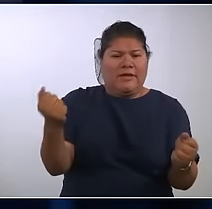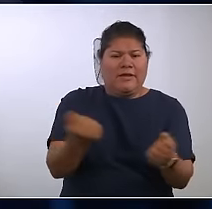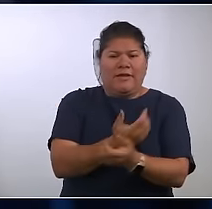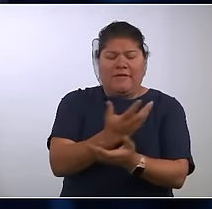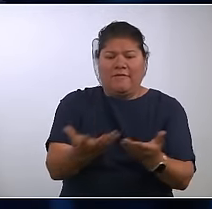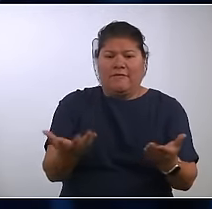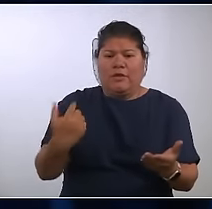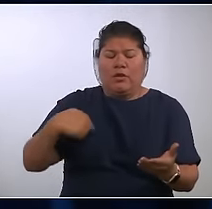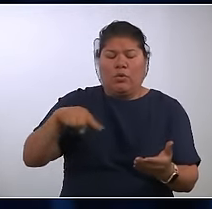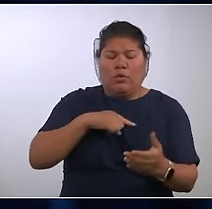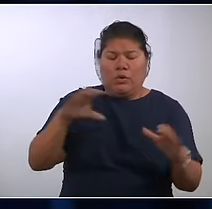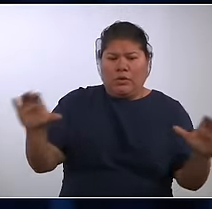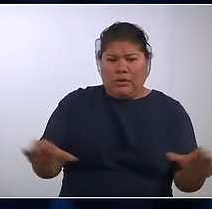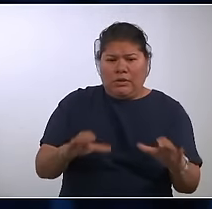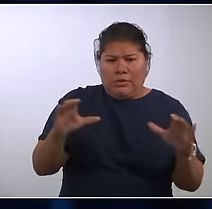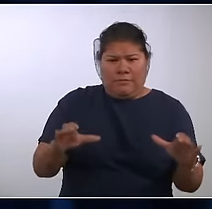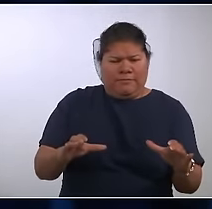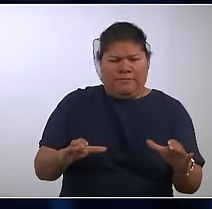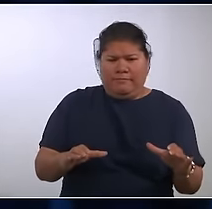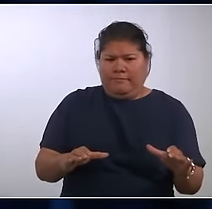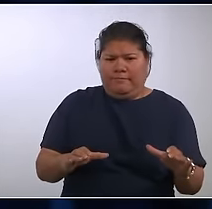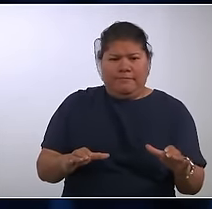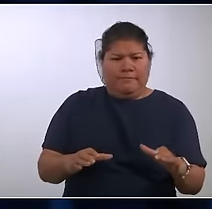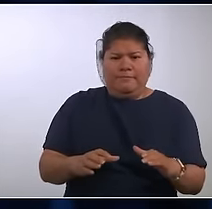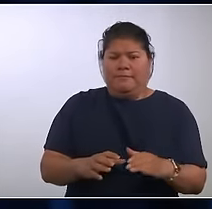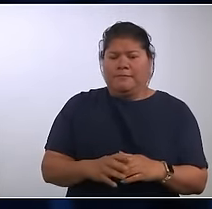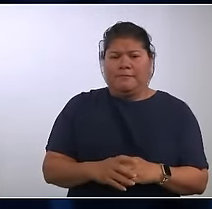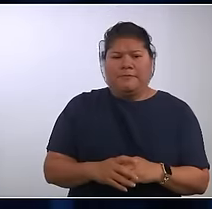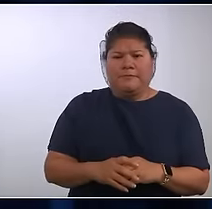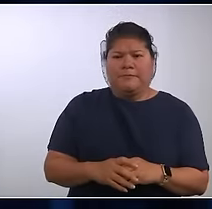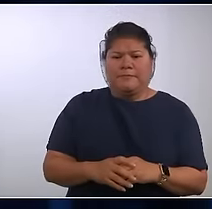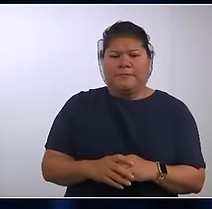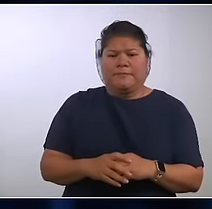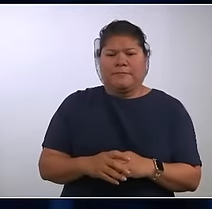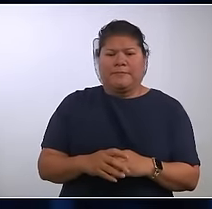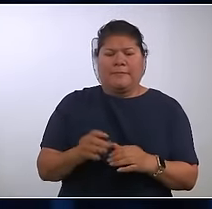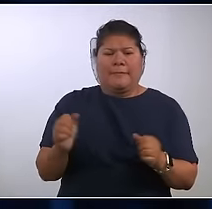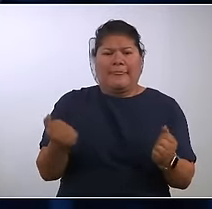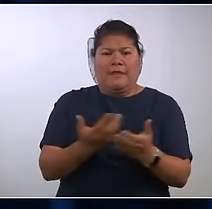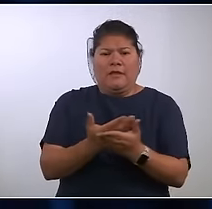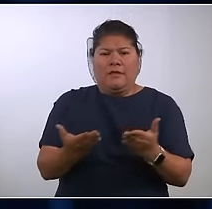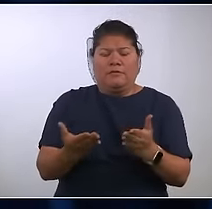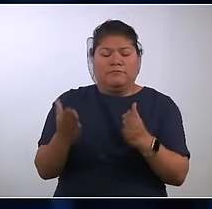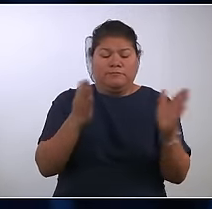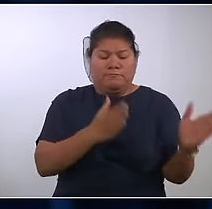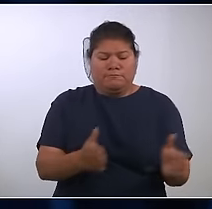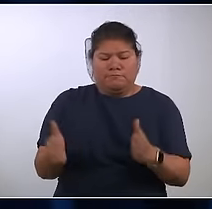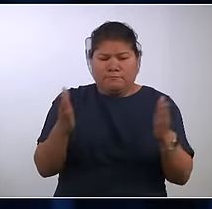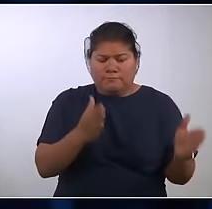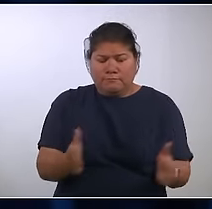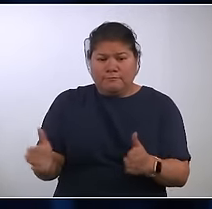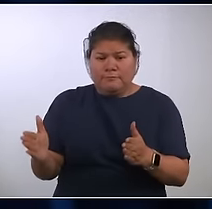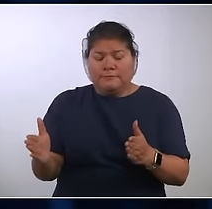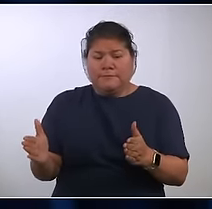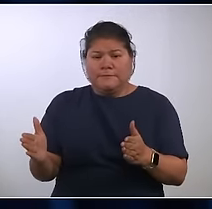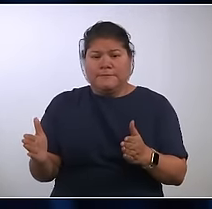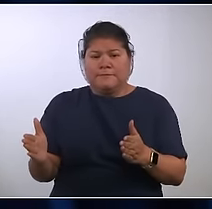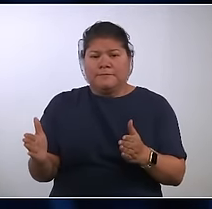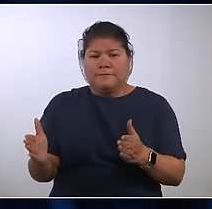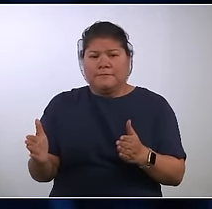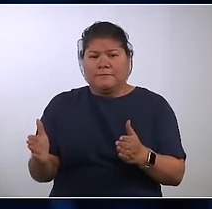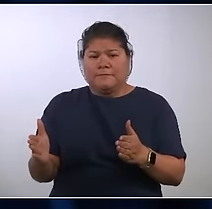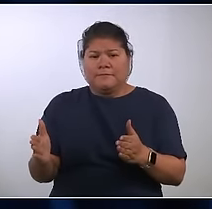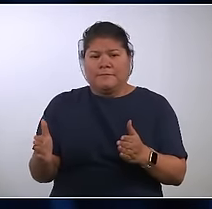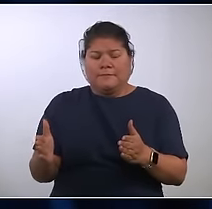que nosotros hacemos, would be at the center of everything we do, y todo lo que nosotros planeamos, and all that we plan,